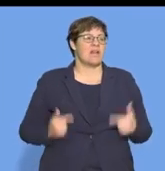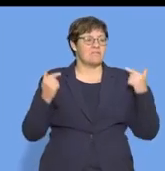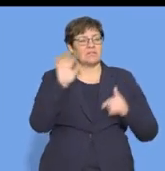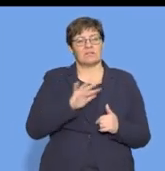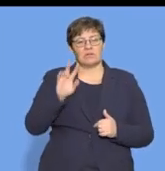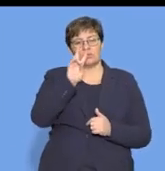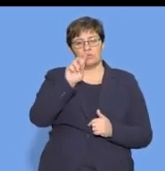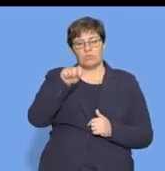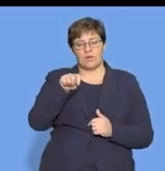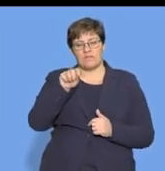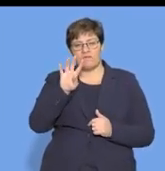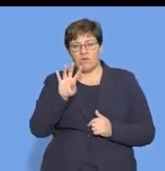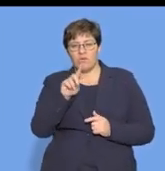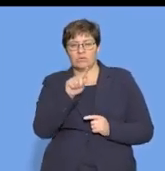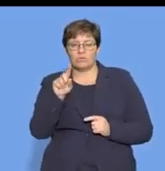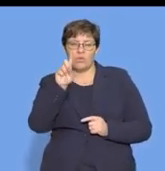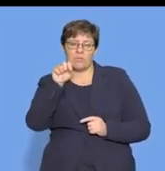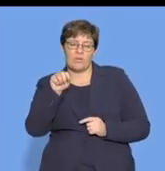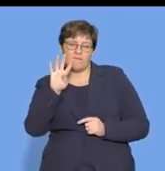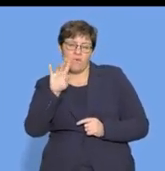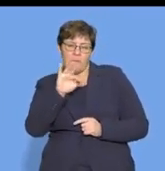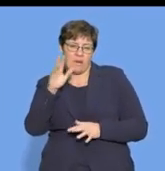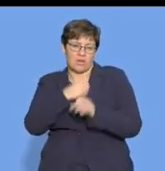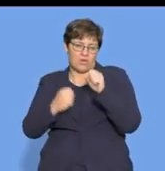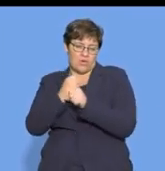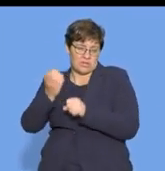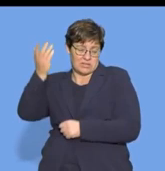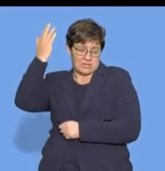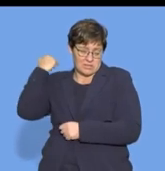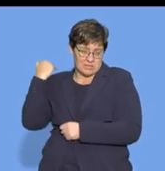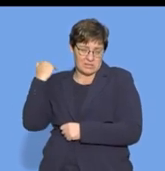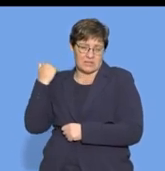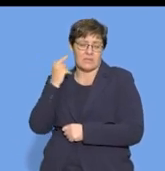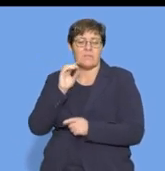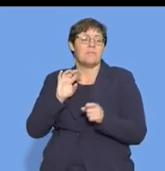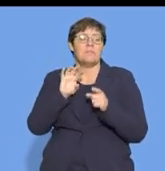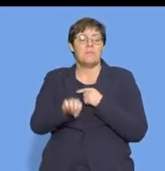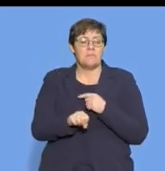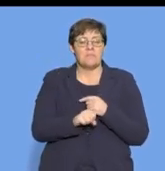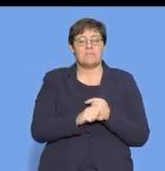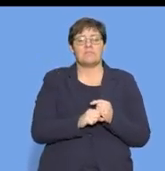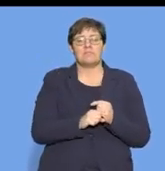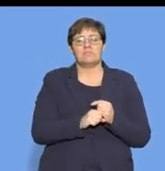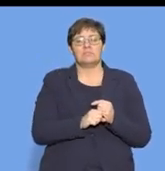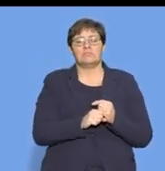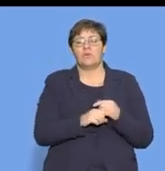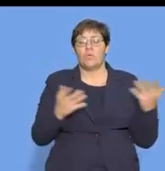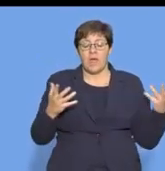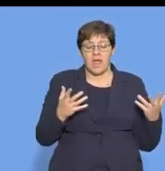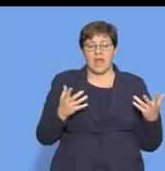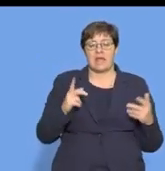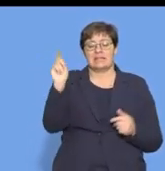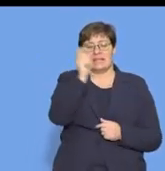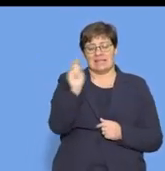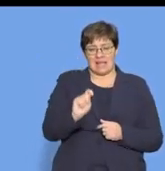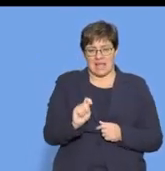they lived about 2.4 to 1.4 million years ago, and they were found, our fossils were found